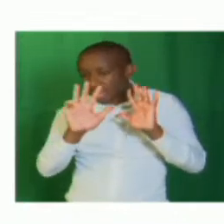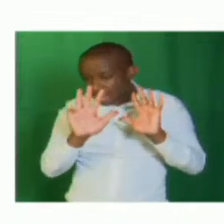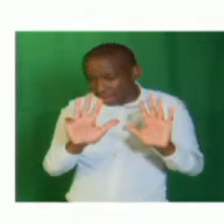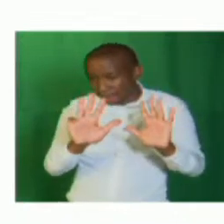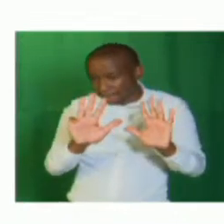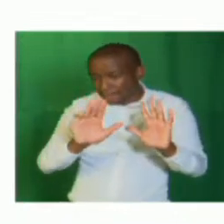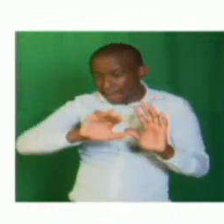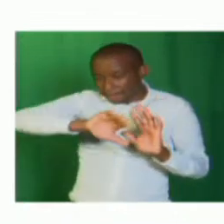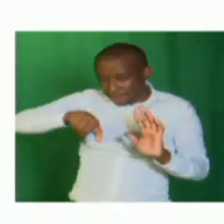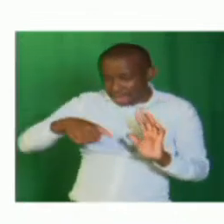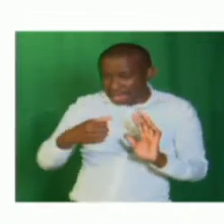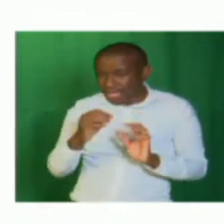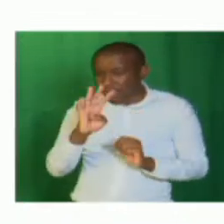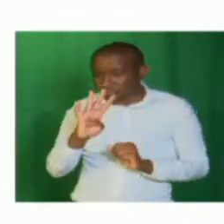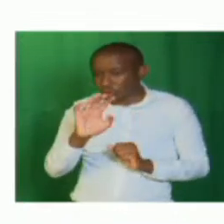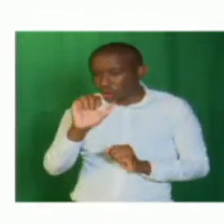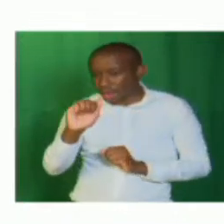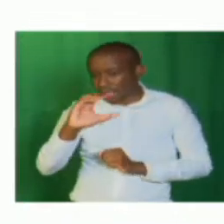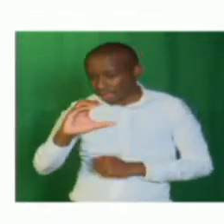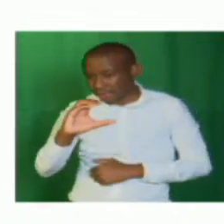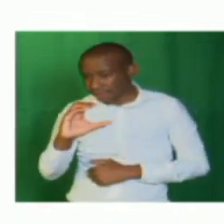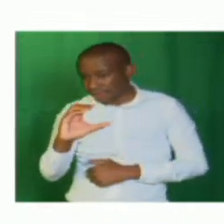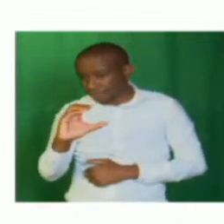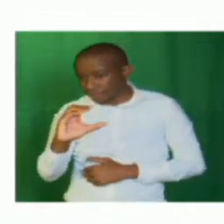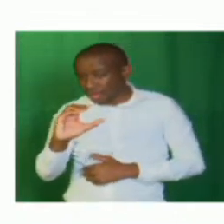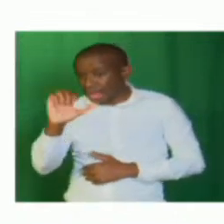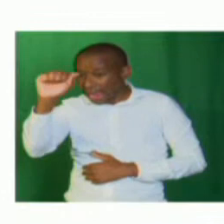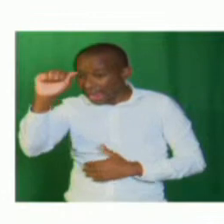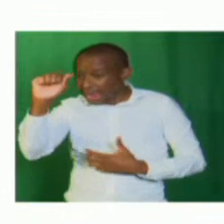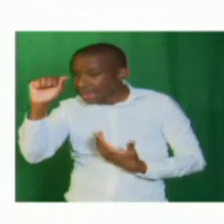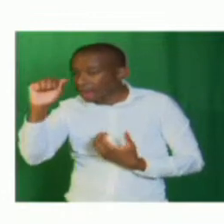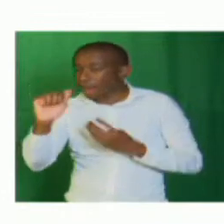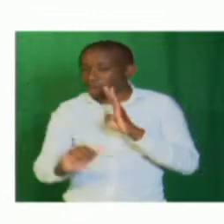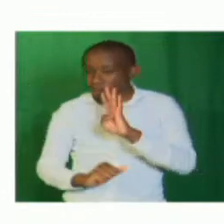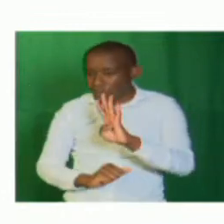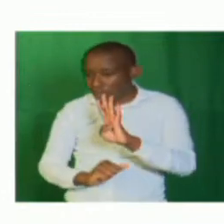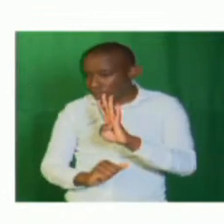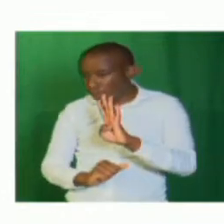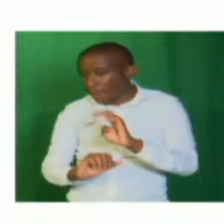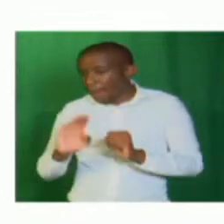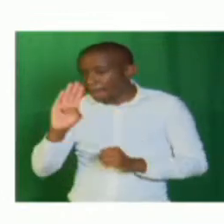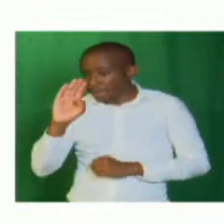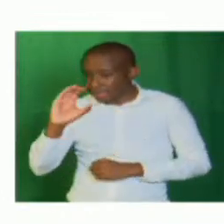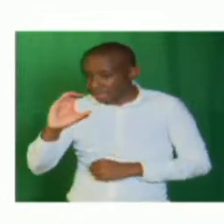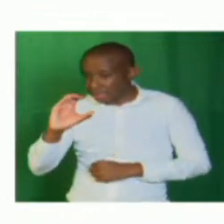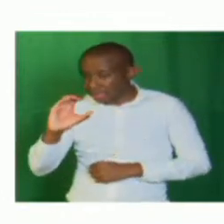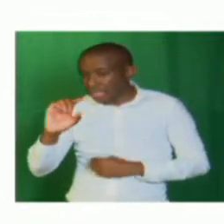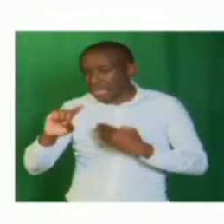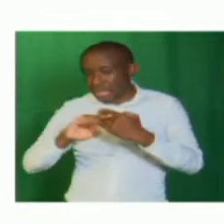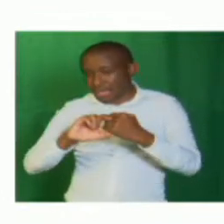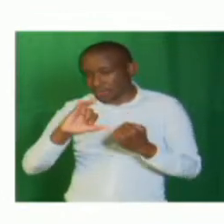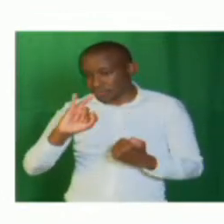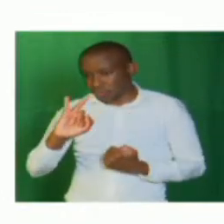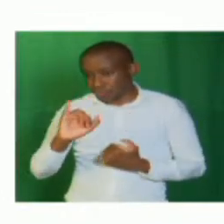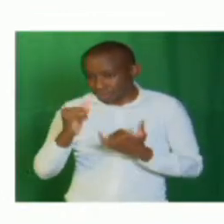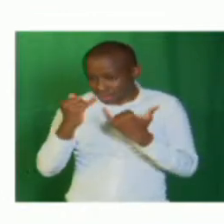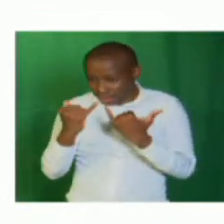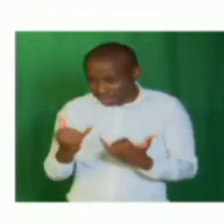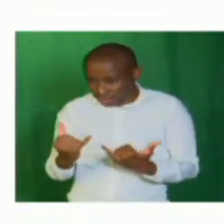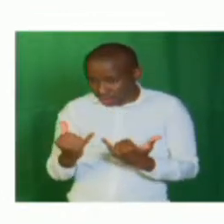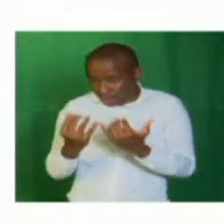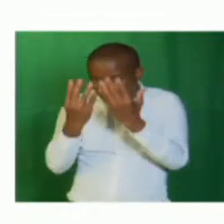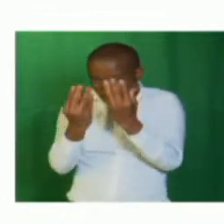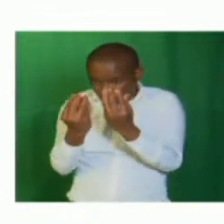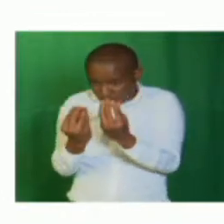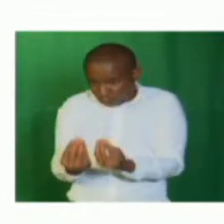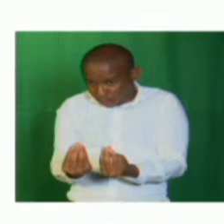minus 4ac. When you substitute the value of a with 4 and then the value of c with 2. And then when you simplify